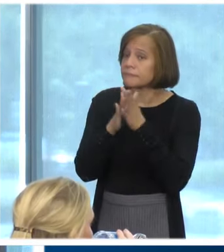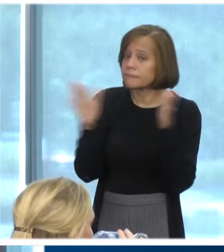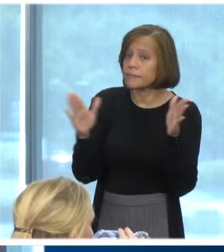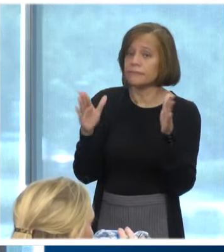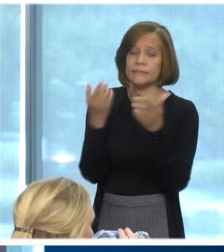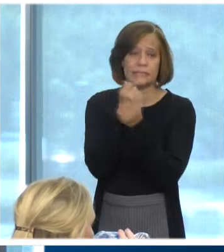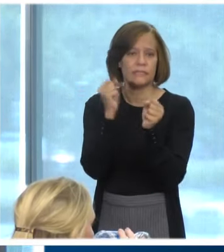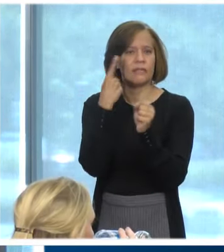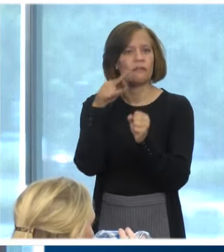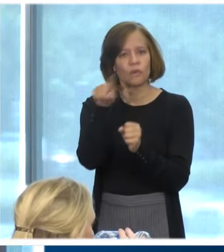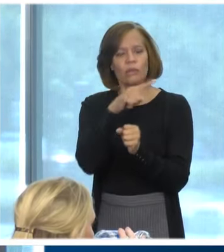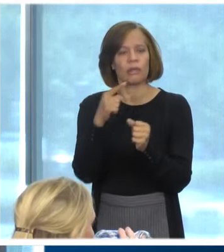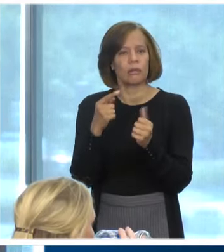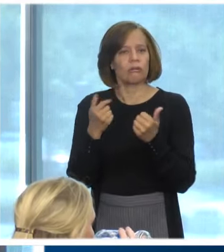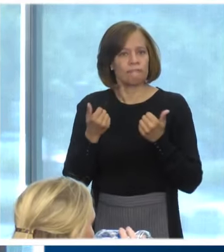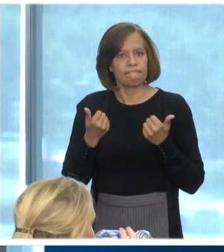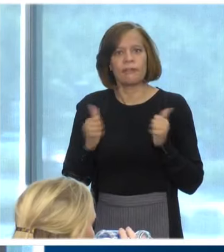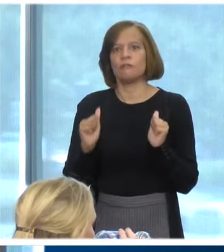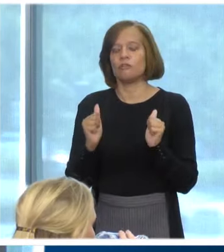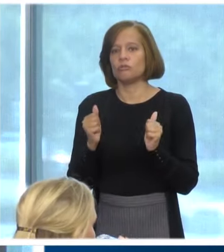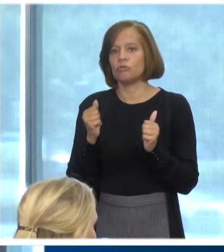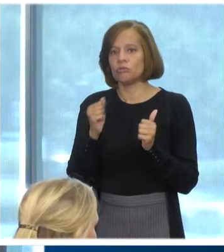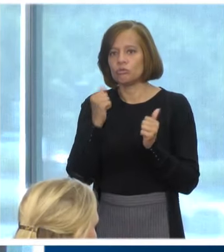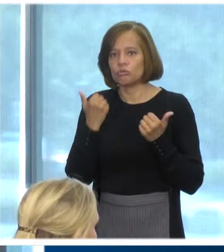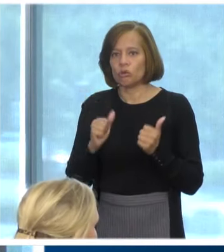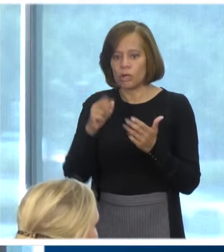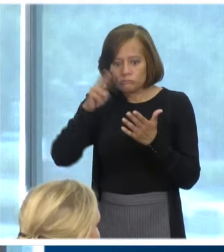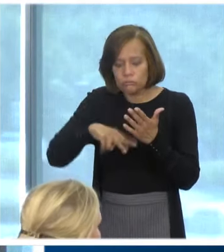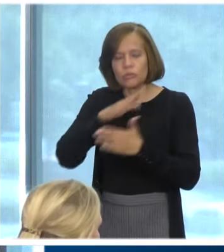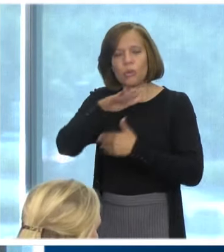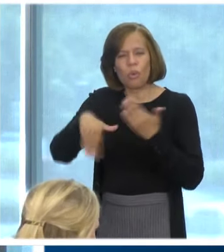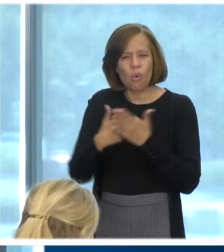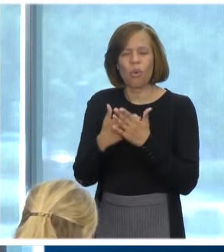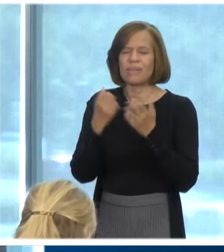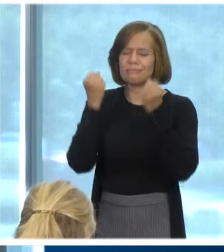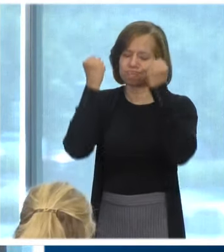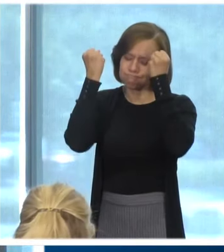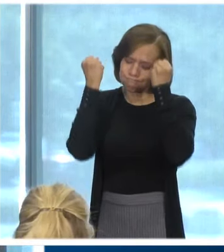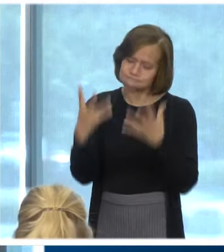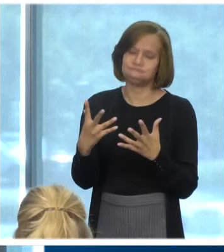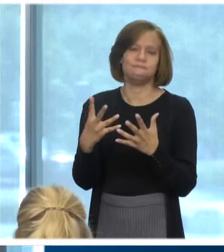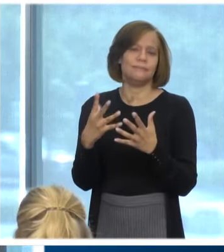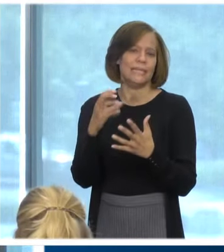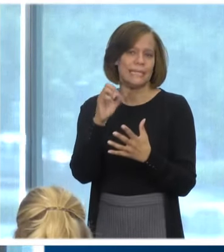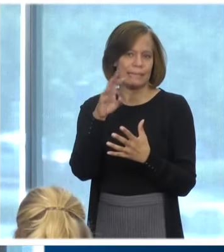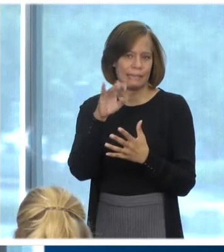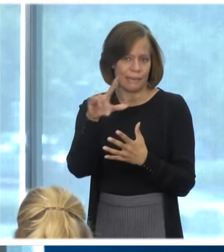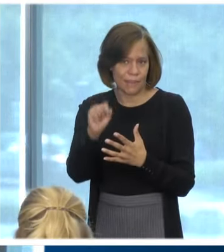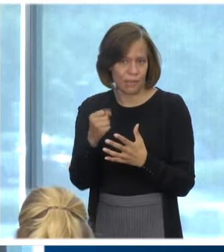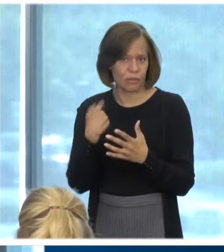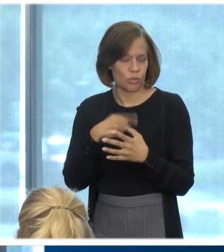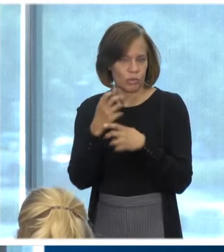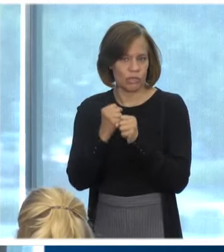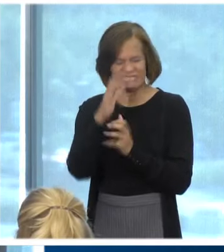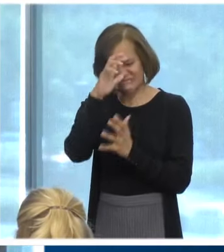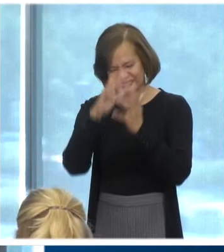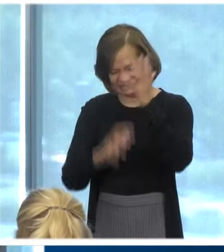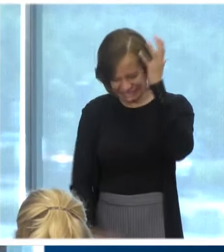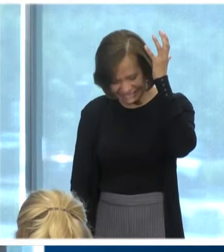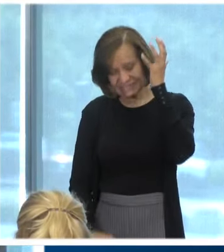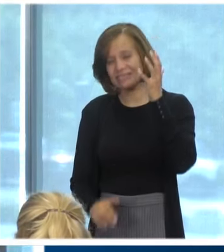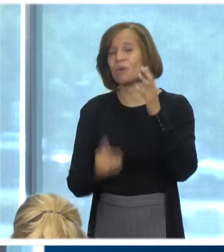efforts to review the flood of emails we received through the Report CPD email account, more